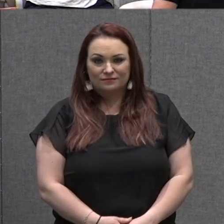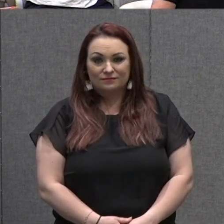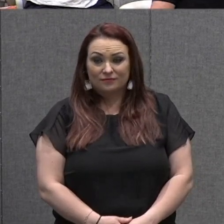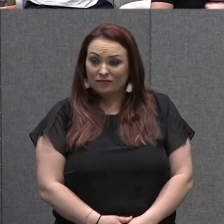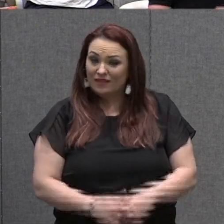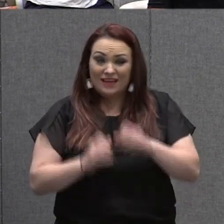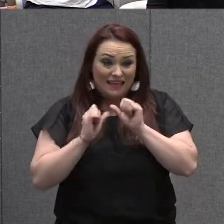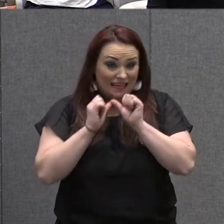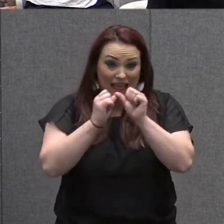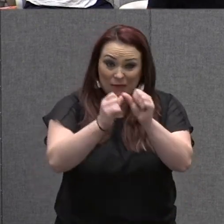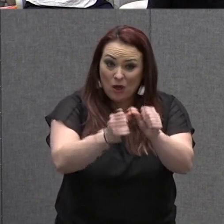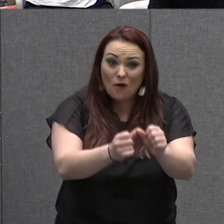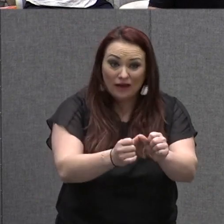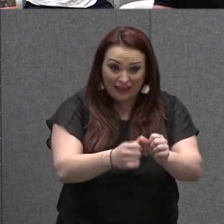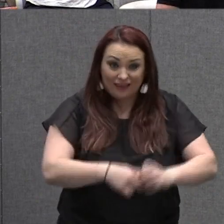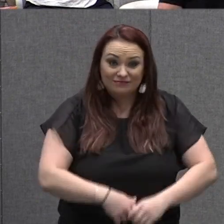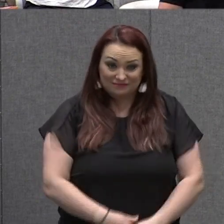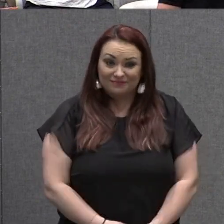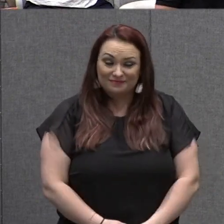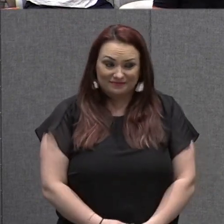Good, keep that going.